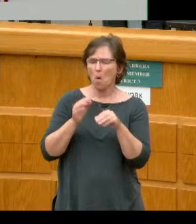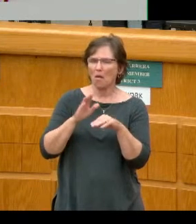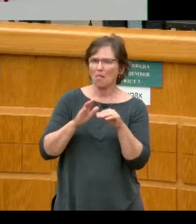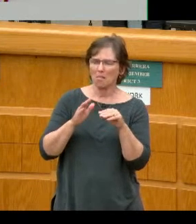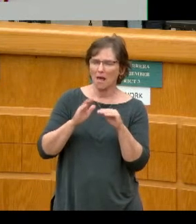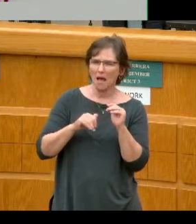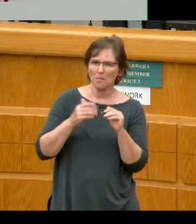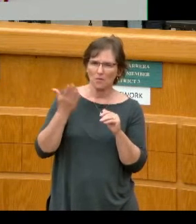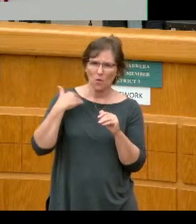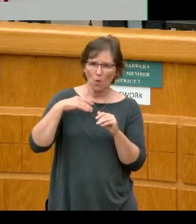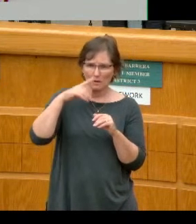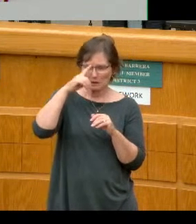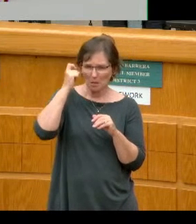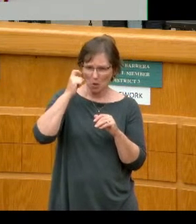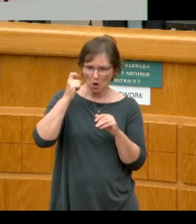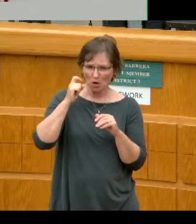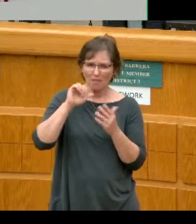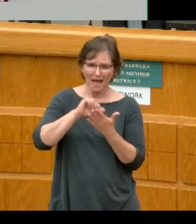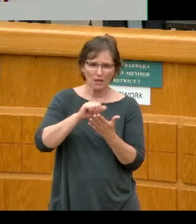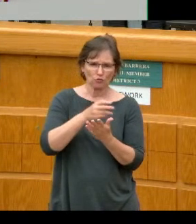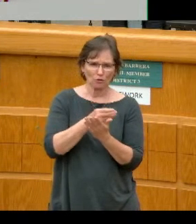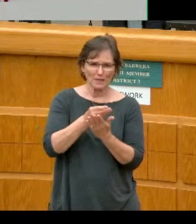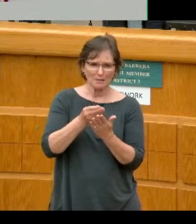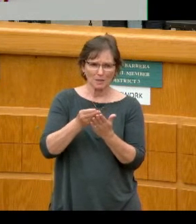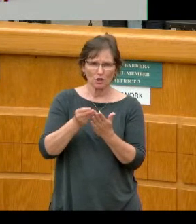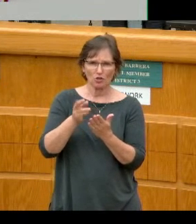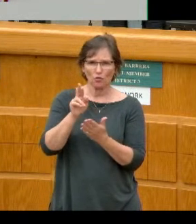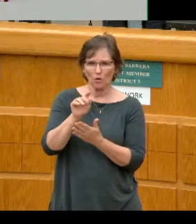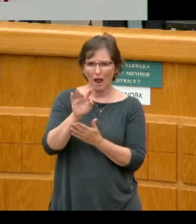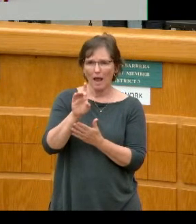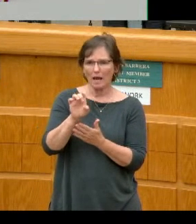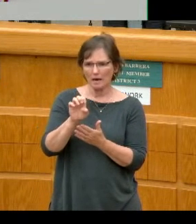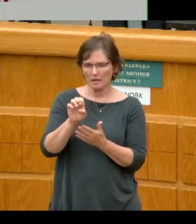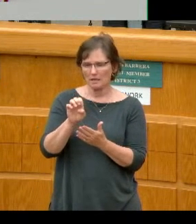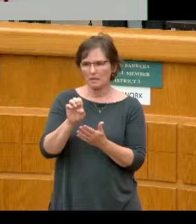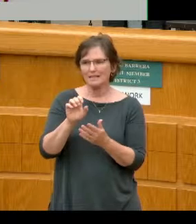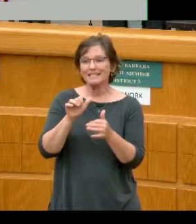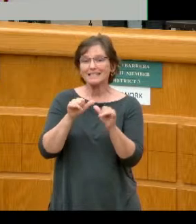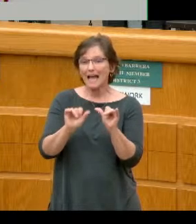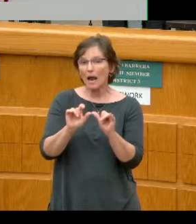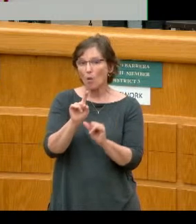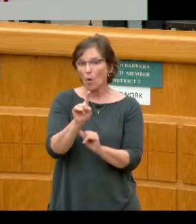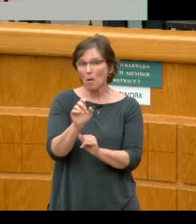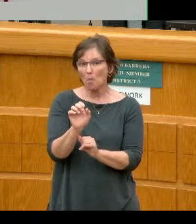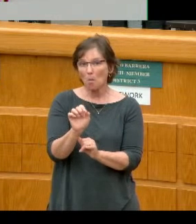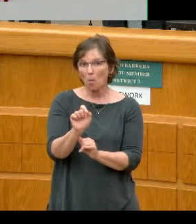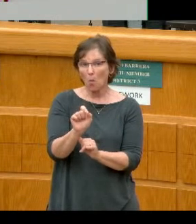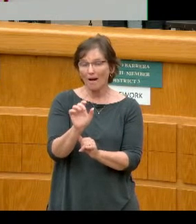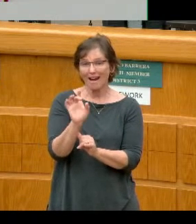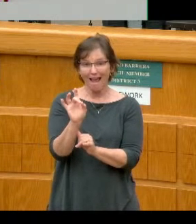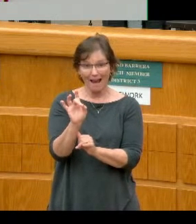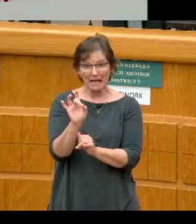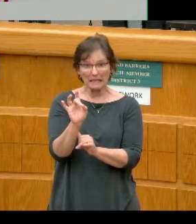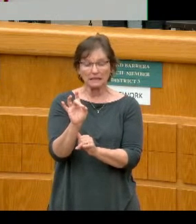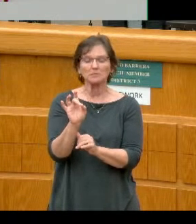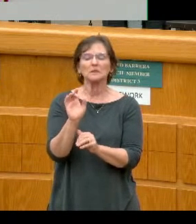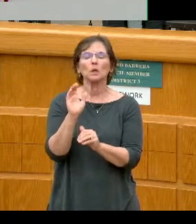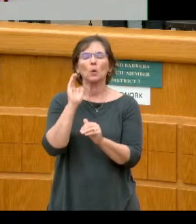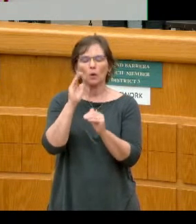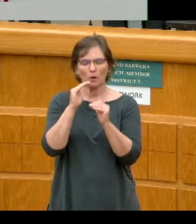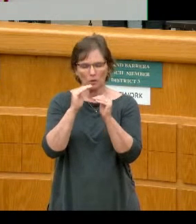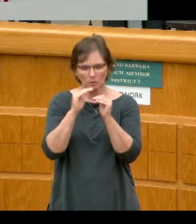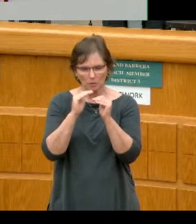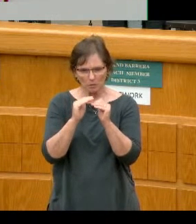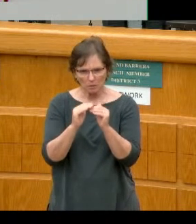transmitted. So think about that when you're making your plans. Now, in terms of hospitalizations, we're looking at a peak a little